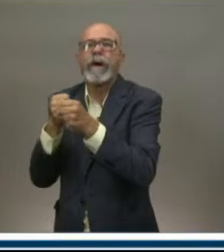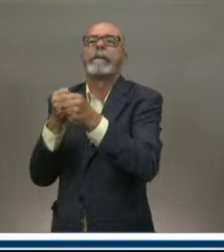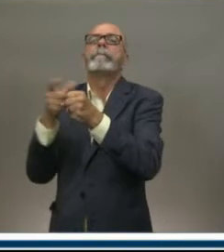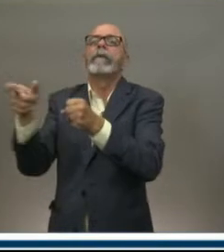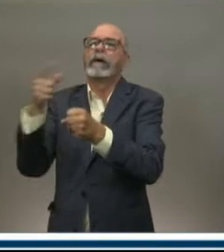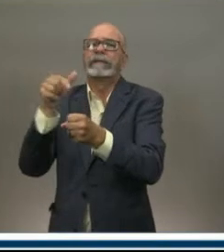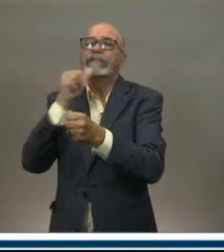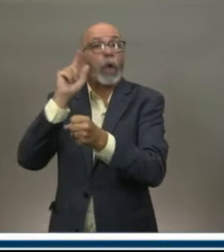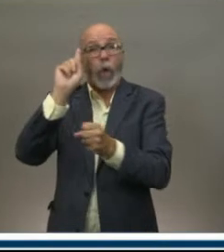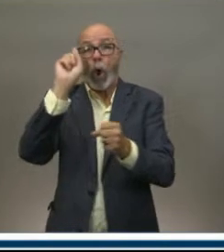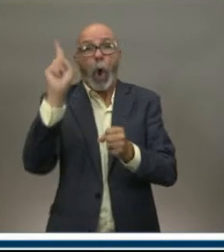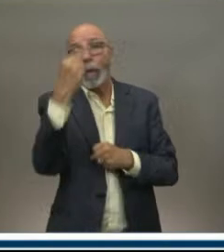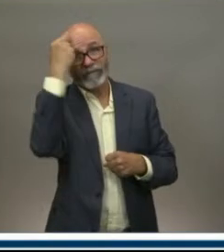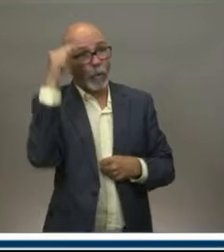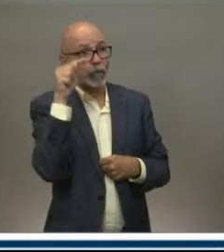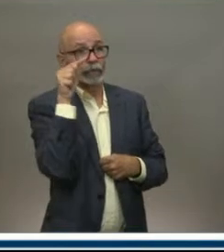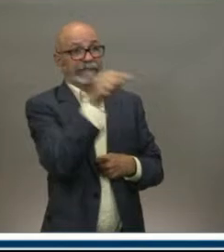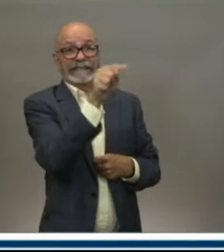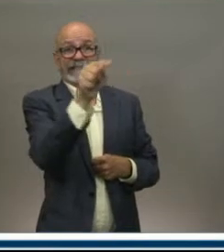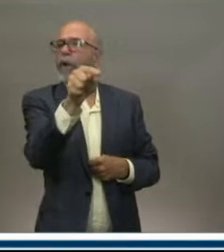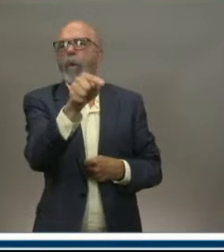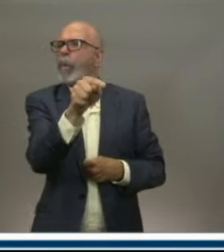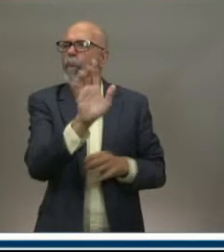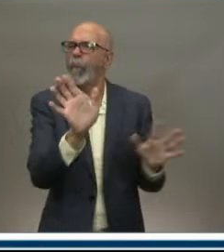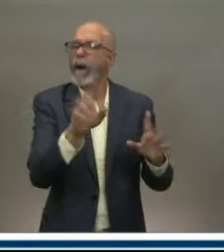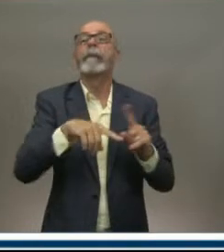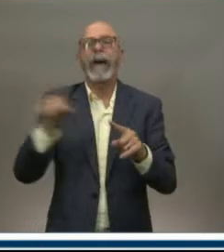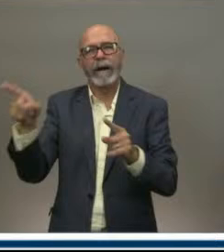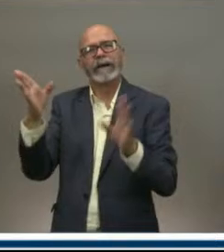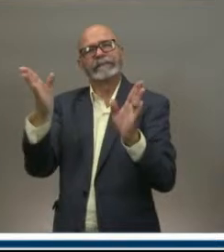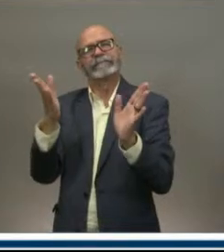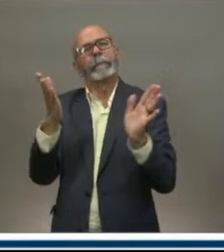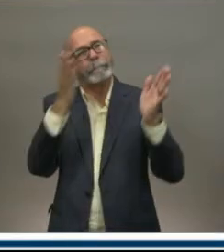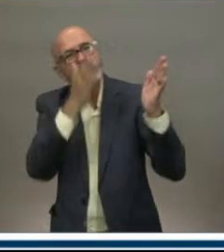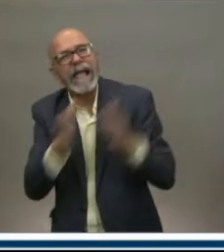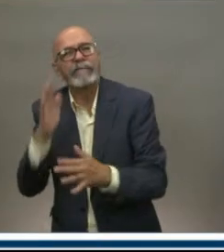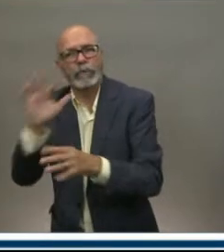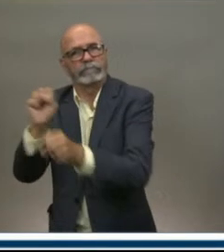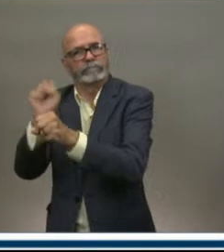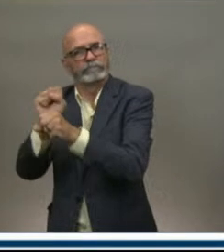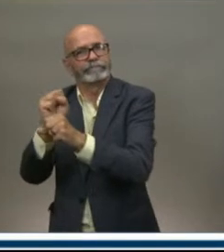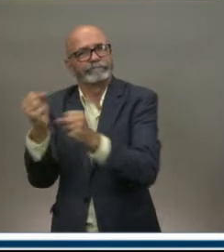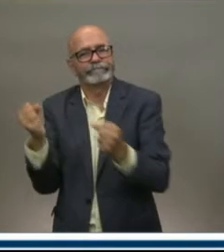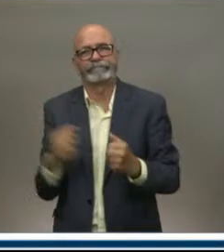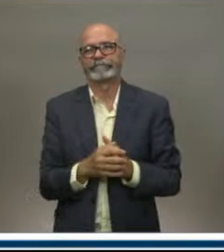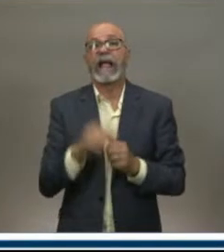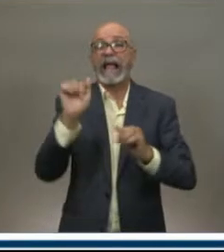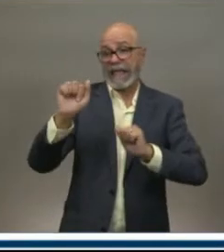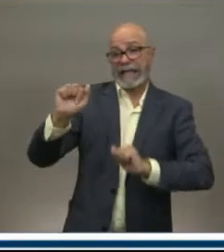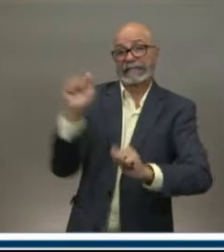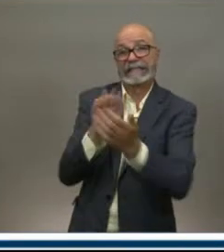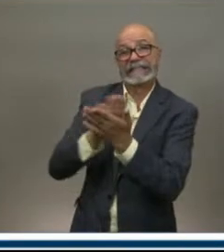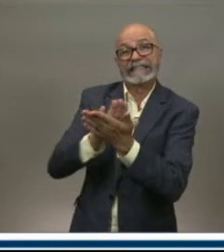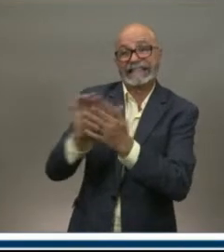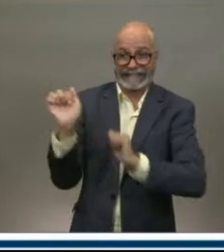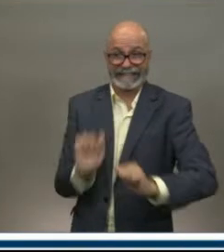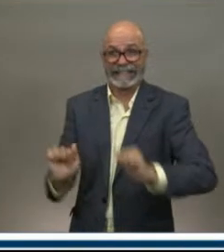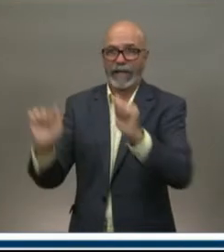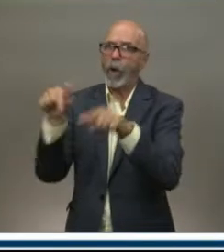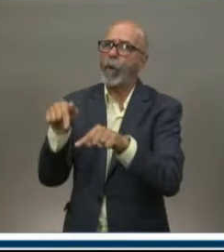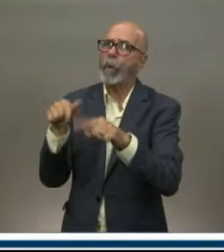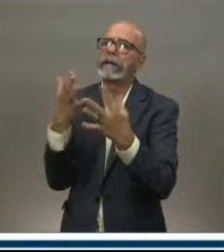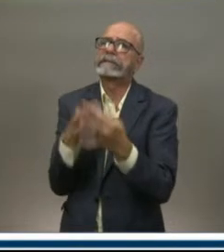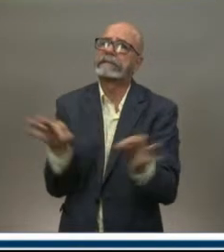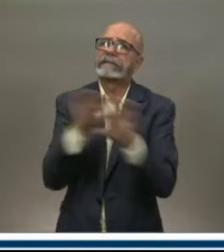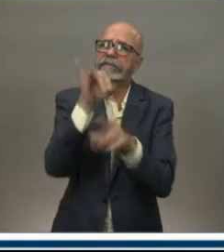staffing as part of our pandemic planning and response, recognizing that the cleaning staff, household staff are a critical part